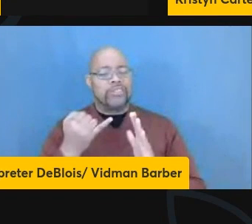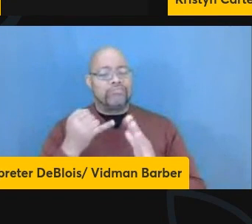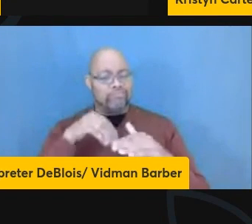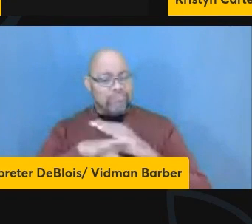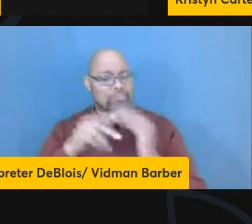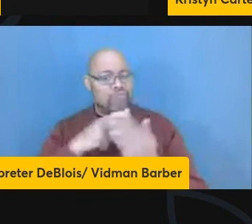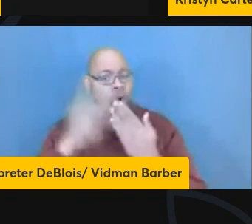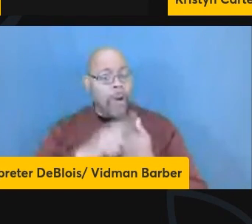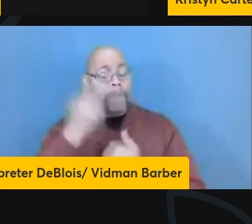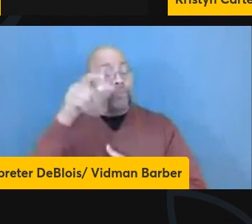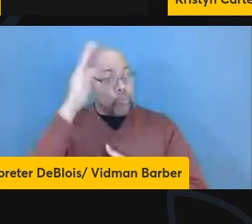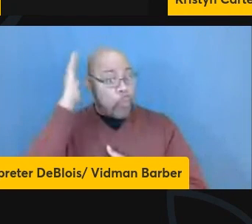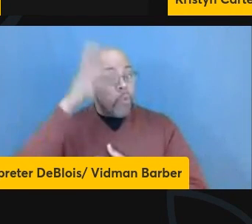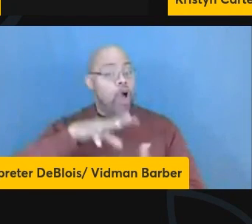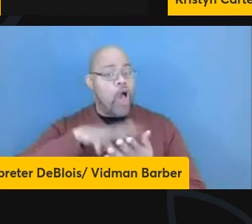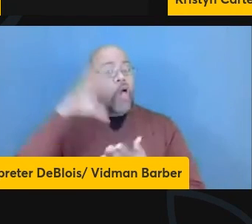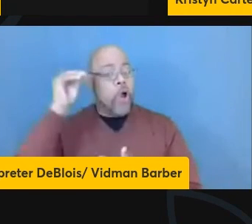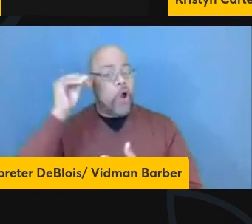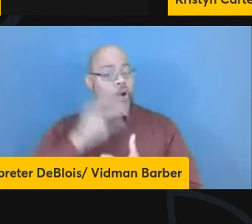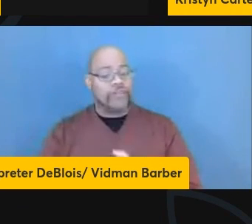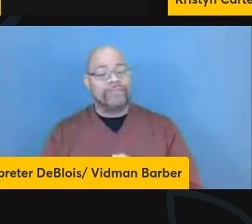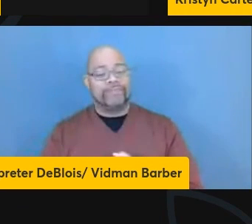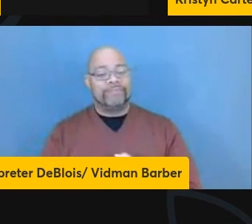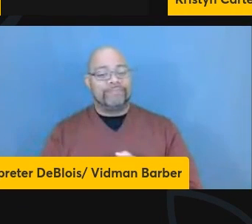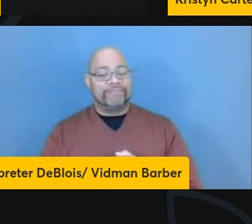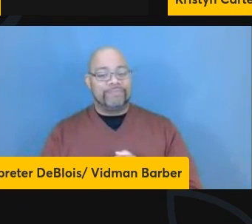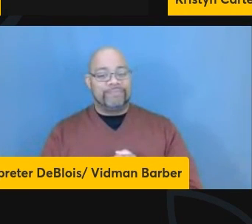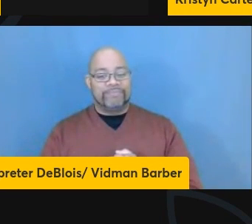because you will learn it.